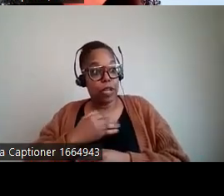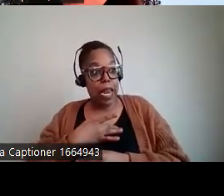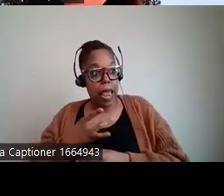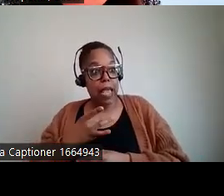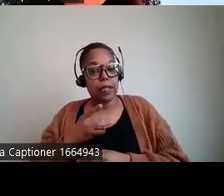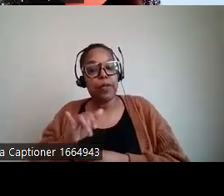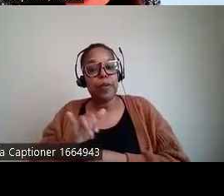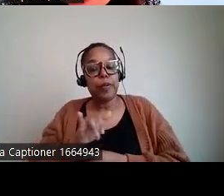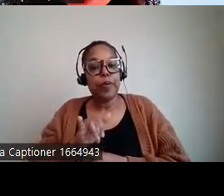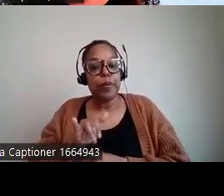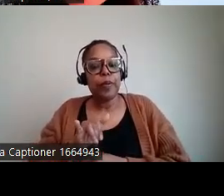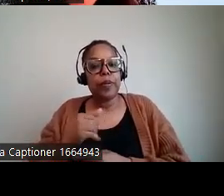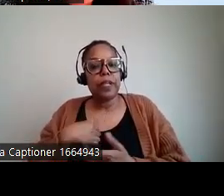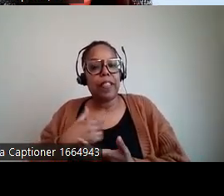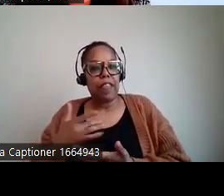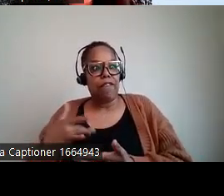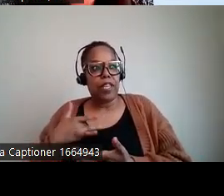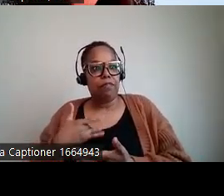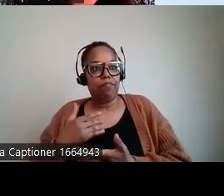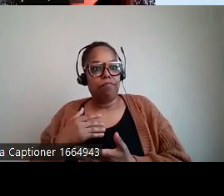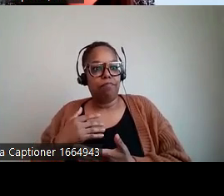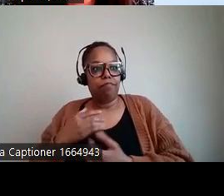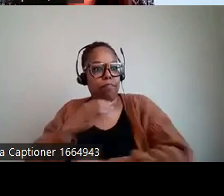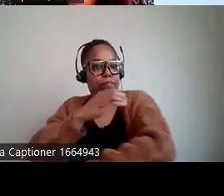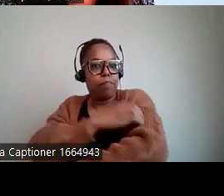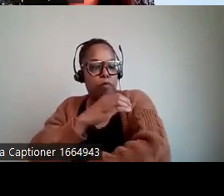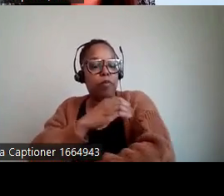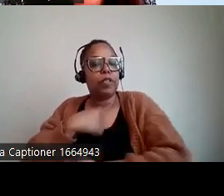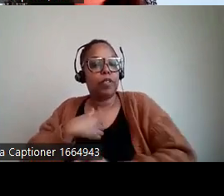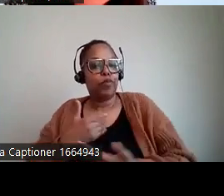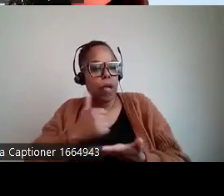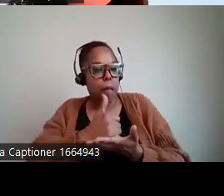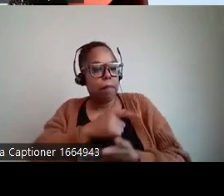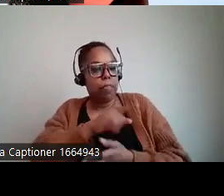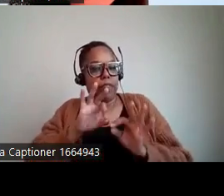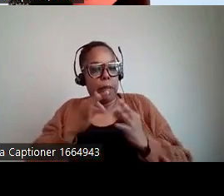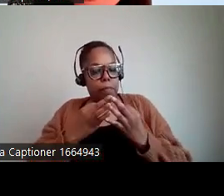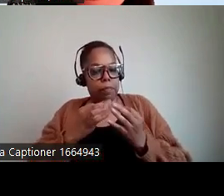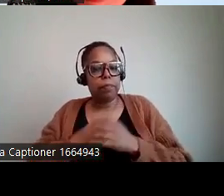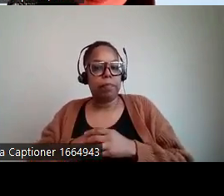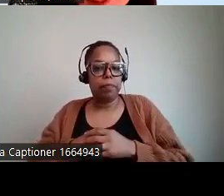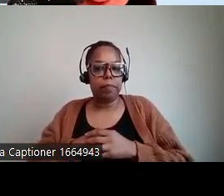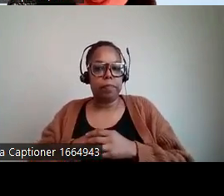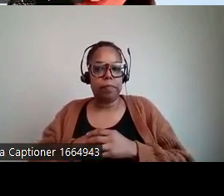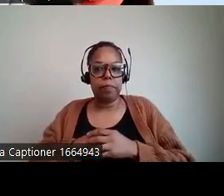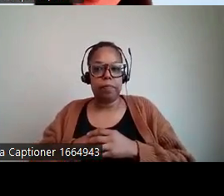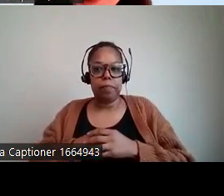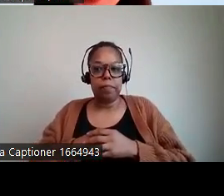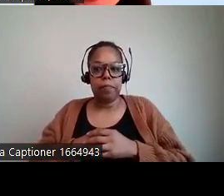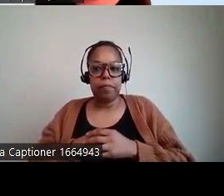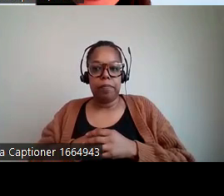something with the family too that was going to be helpful. So from there, we kind of thought, I think we can expand on this a little